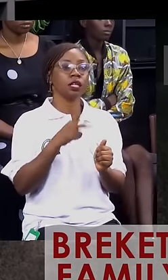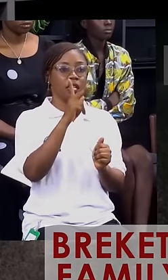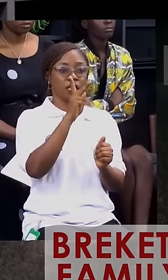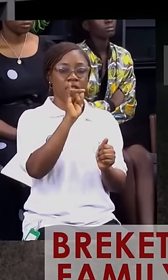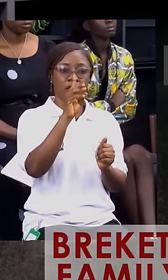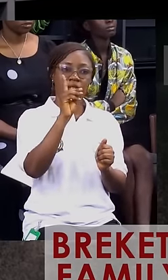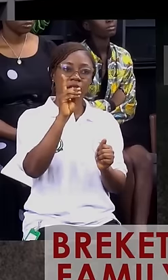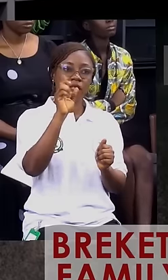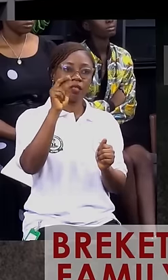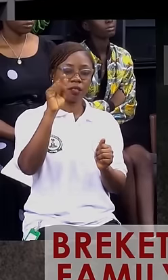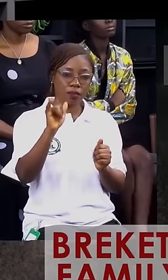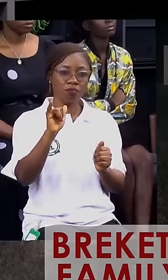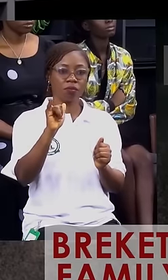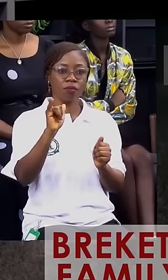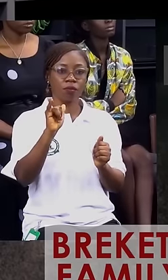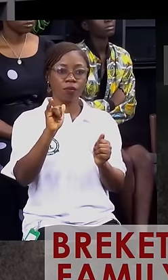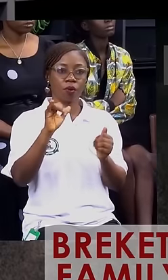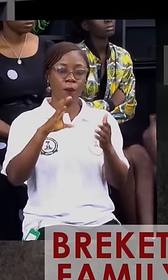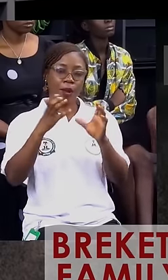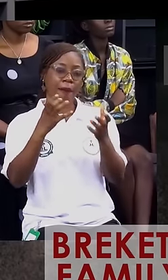two bean-shaped organs